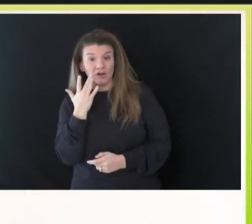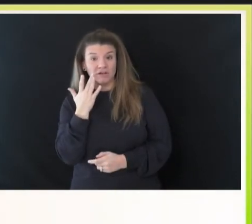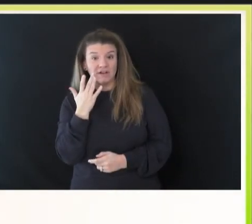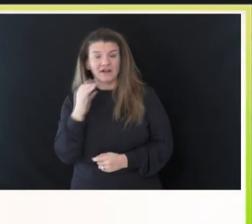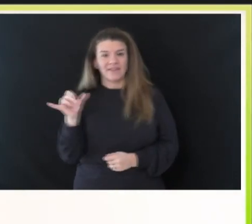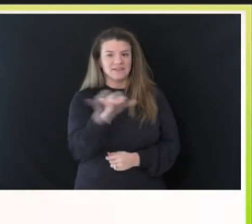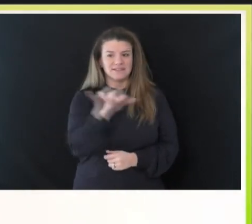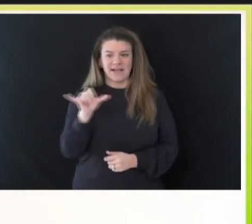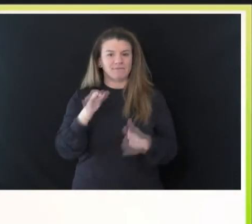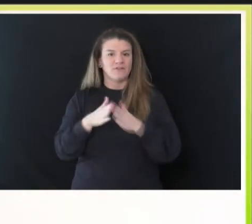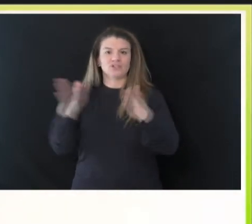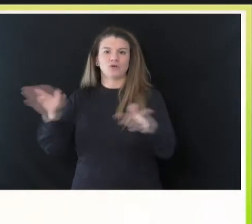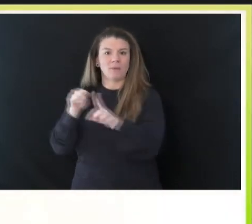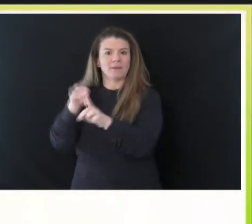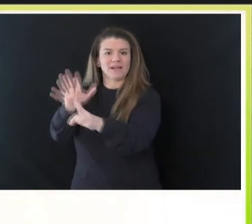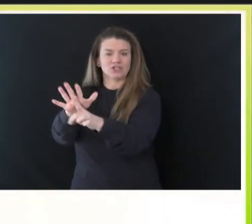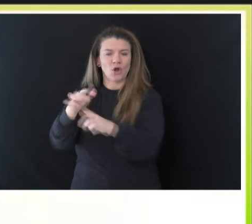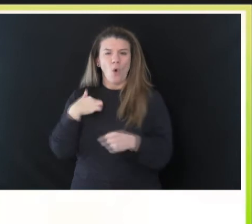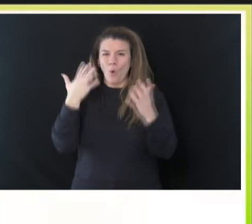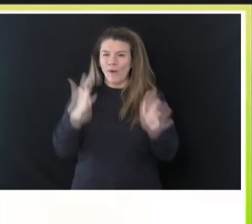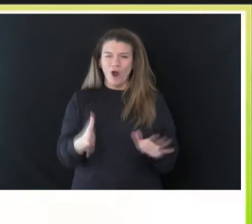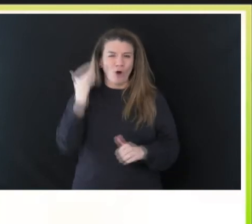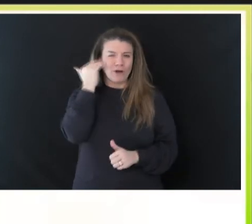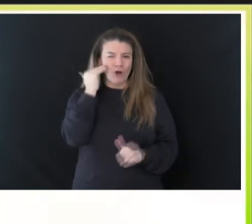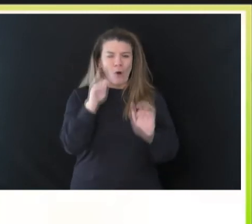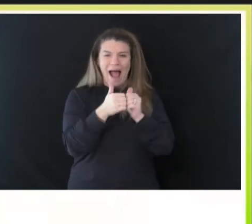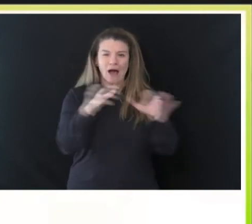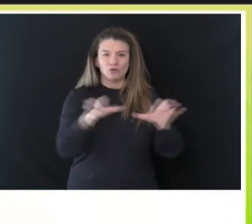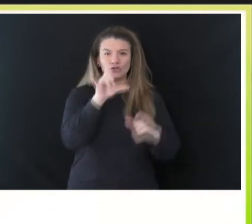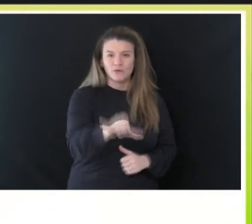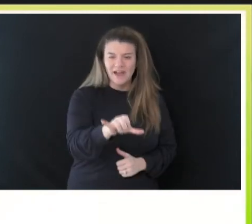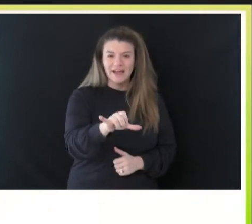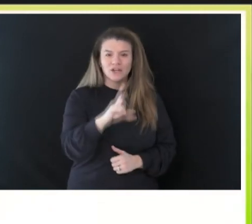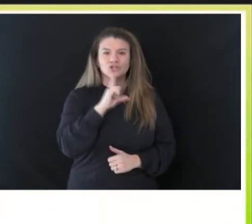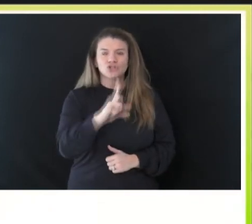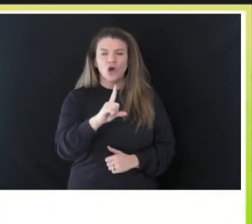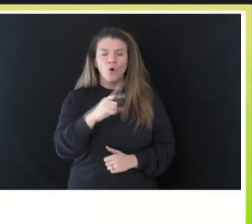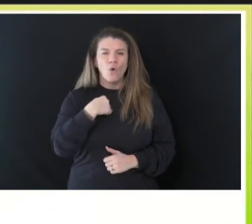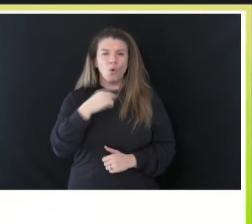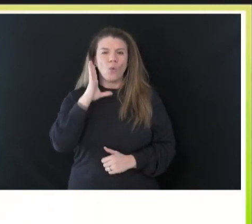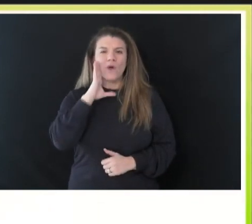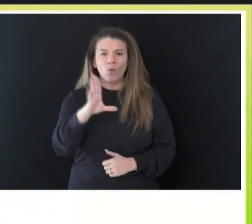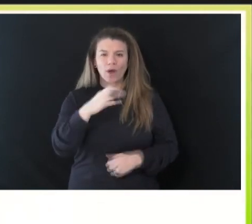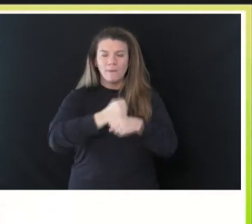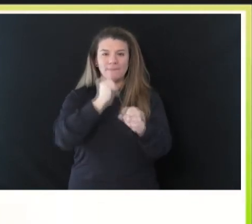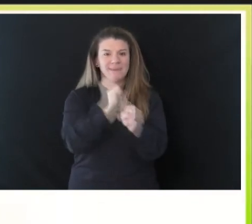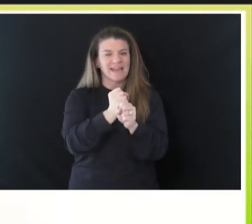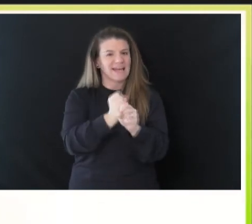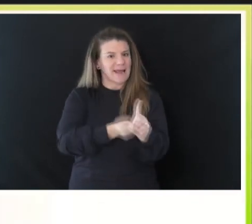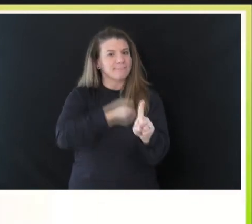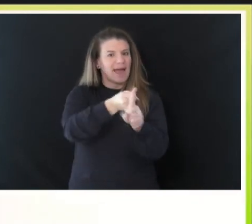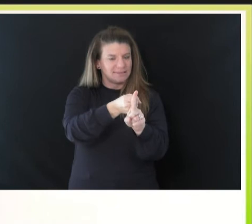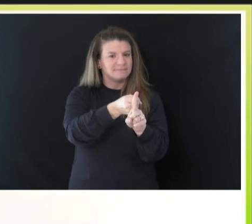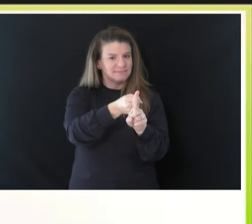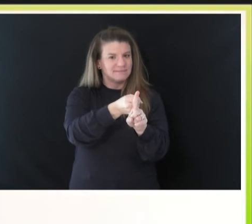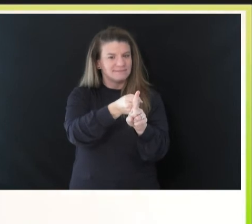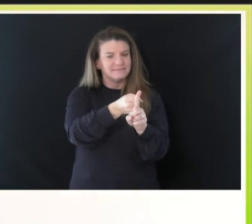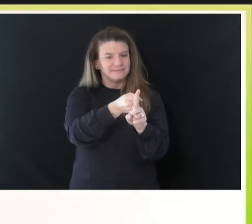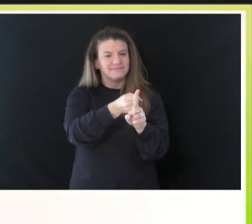general population. We know how to do this, and so we will be making a dent within